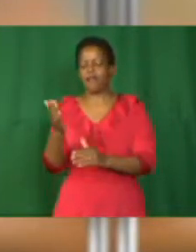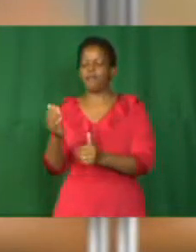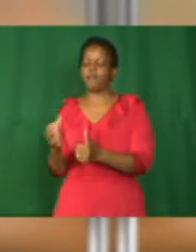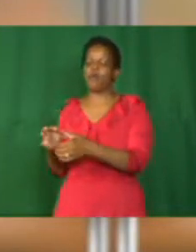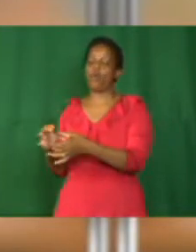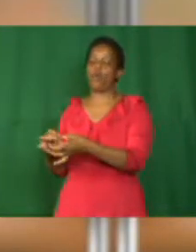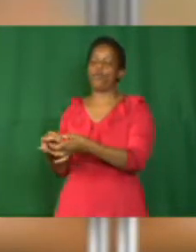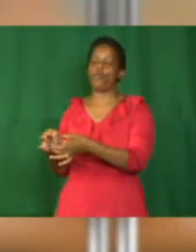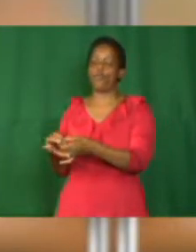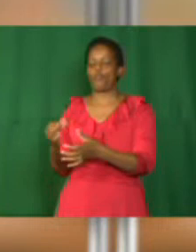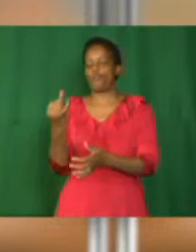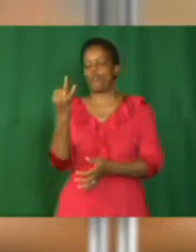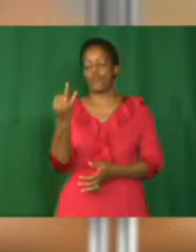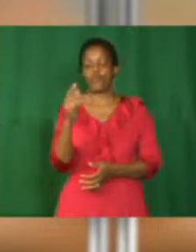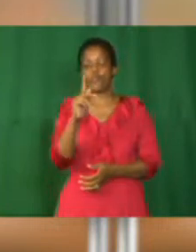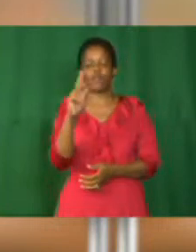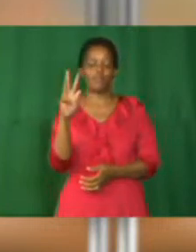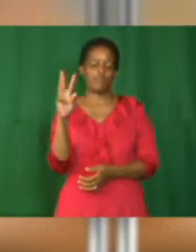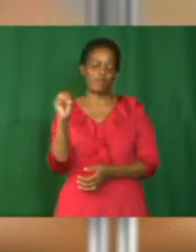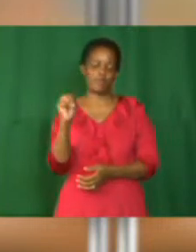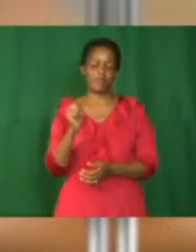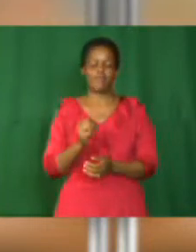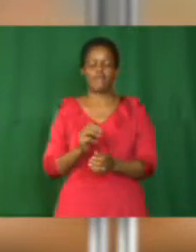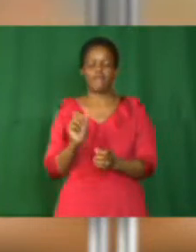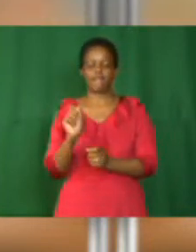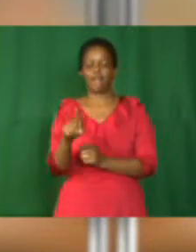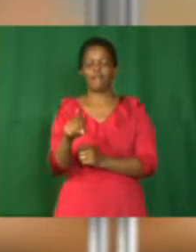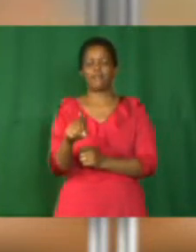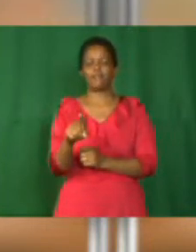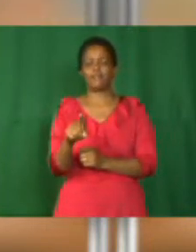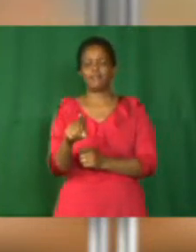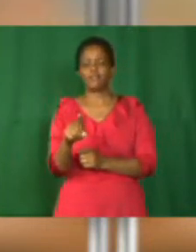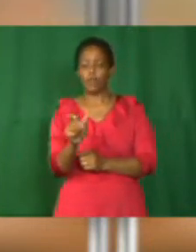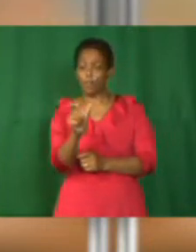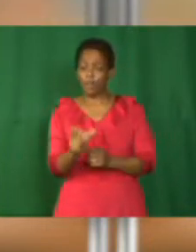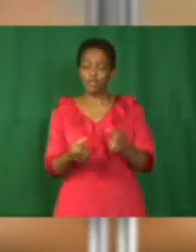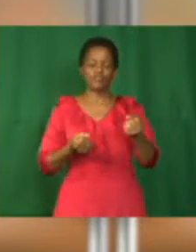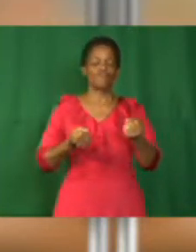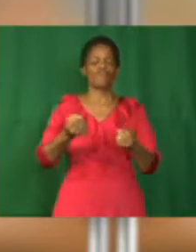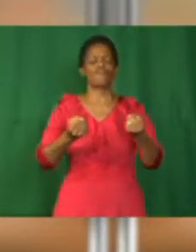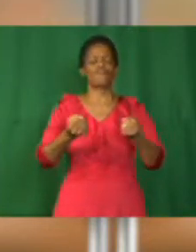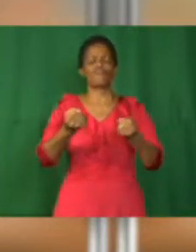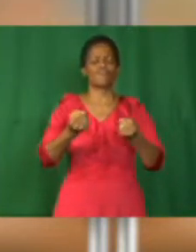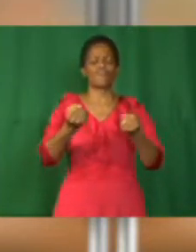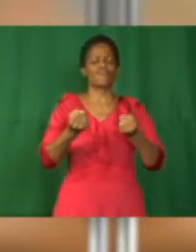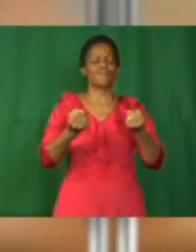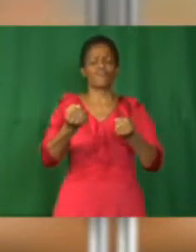home. And then the driver is driving at about